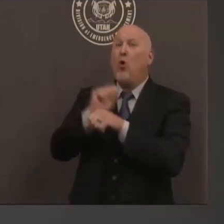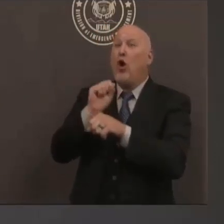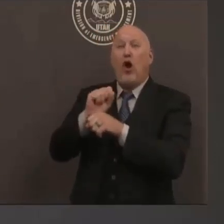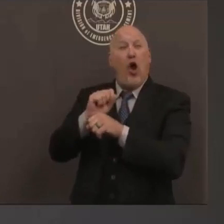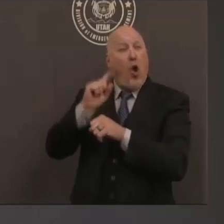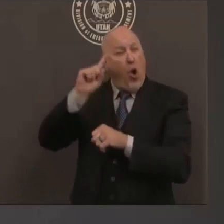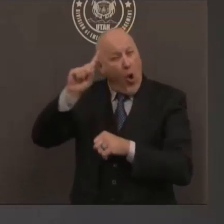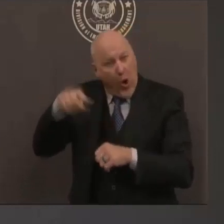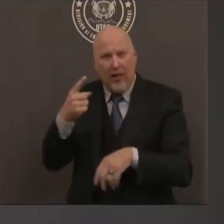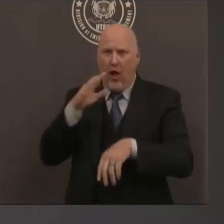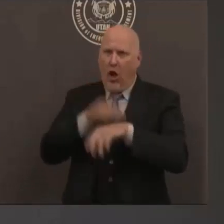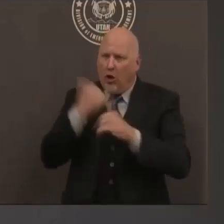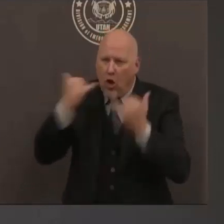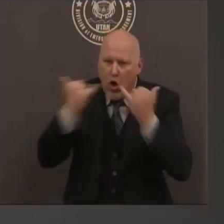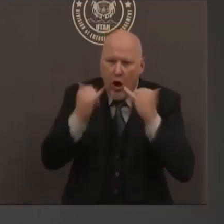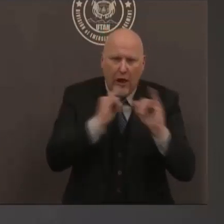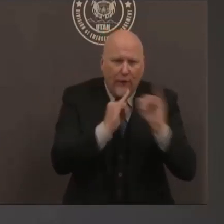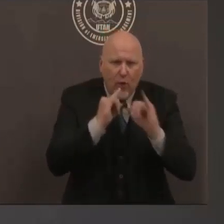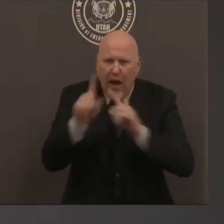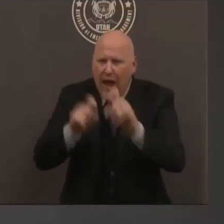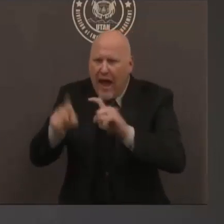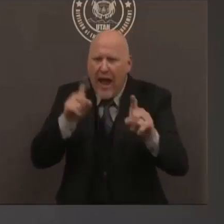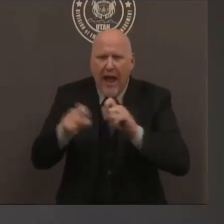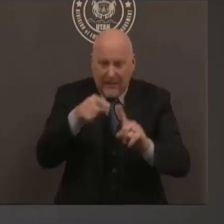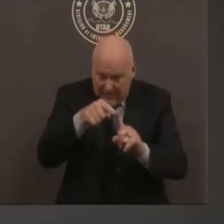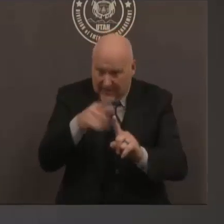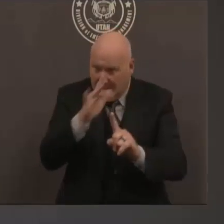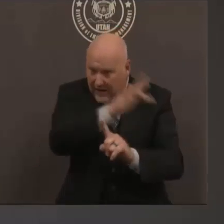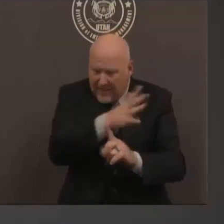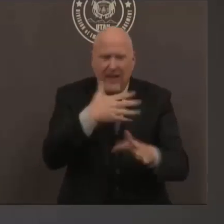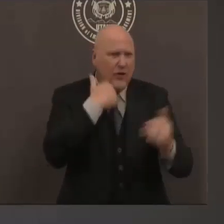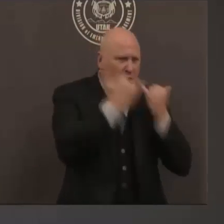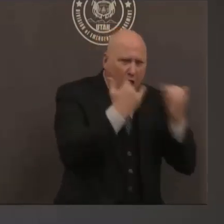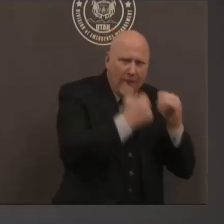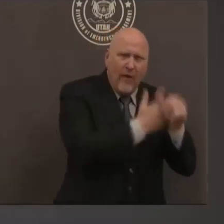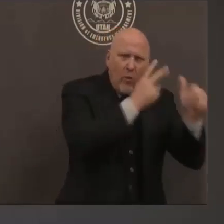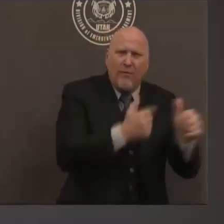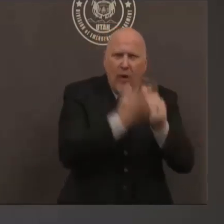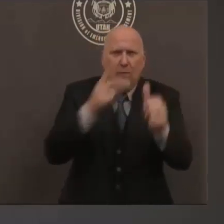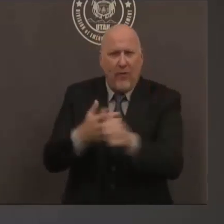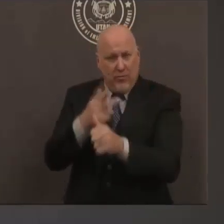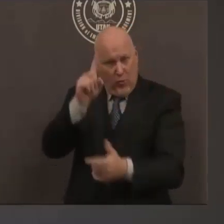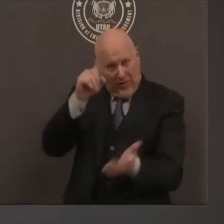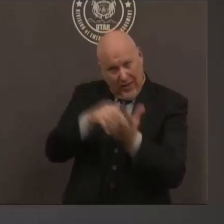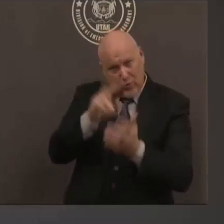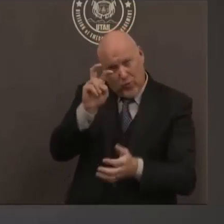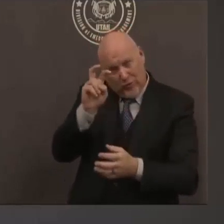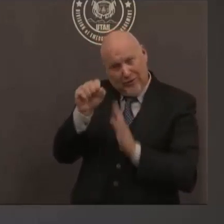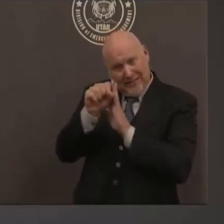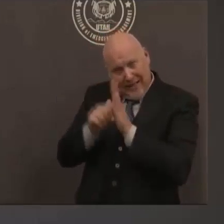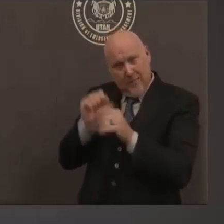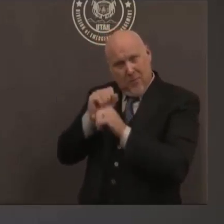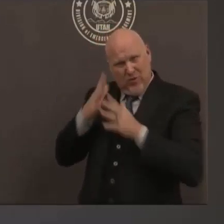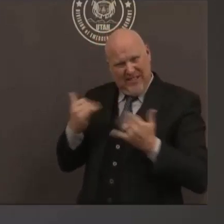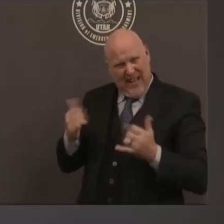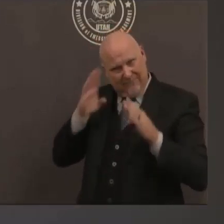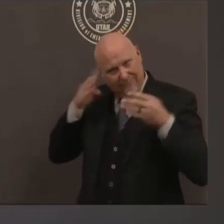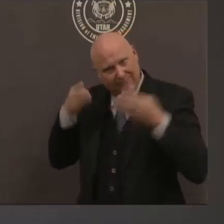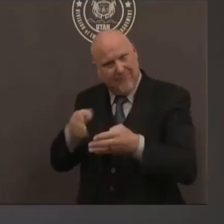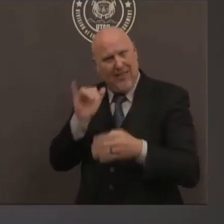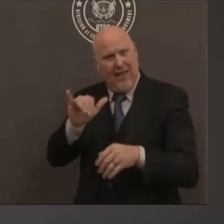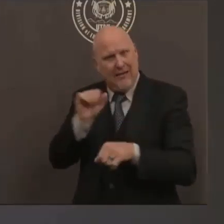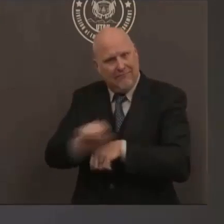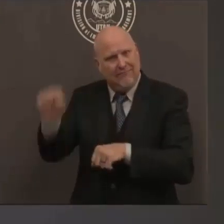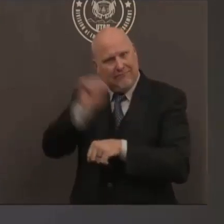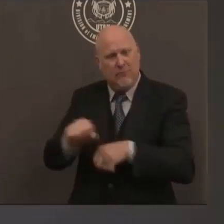try to make sure that we know who's got the coronavirus and to help them and to help others that they might have exposed to it.